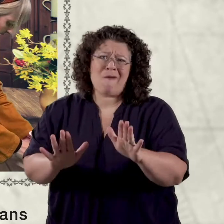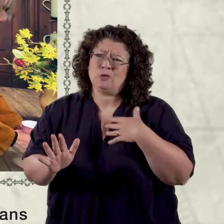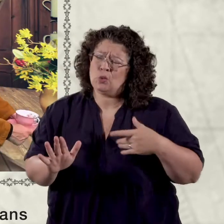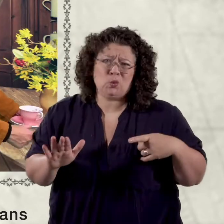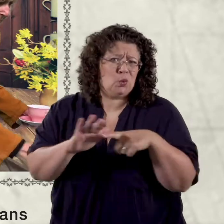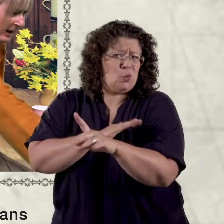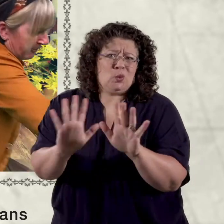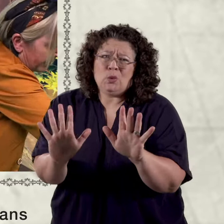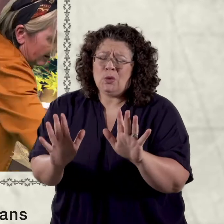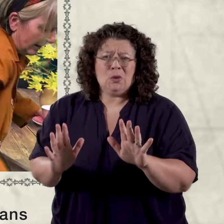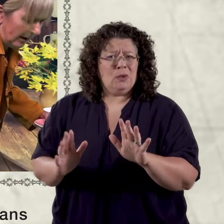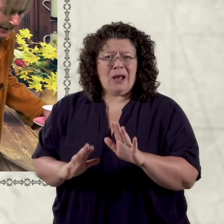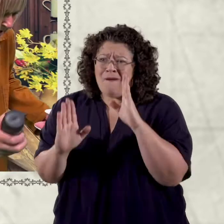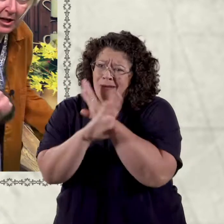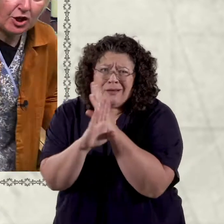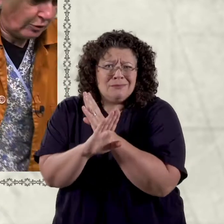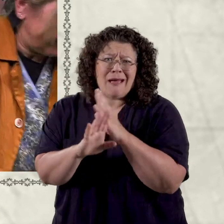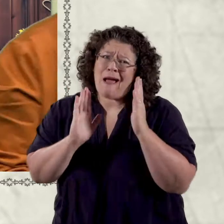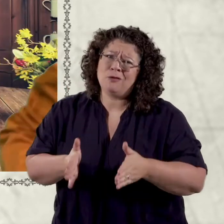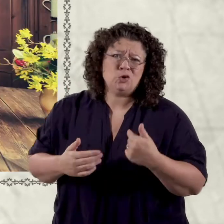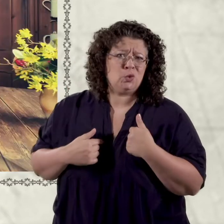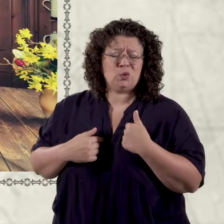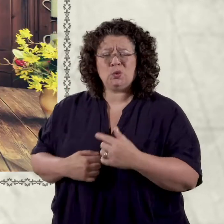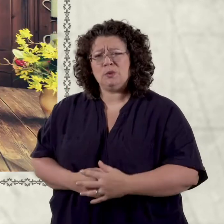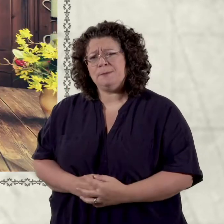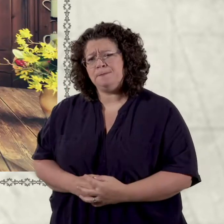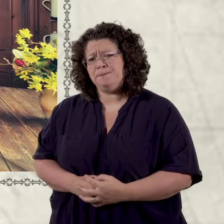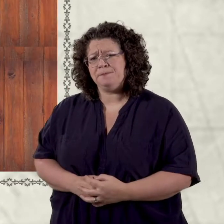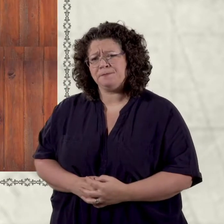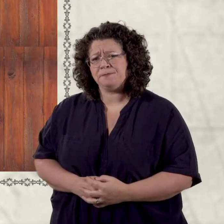Right, my cup. Right, excuse me.